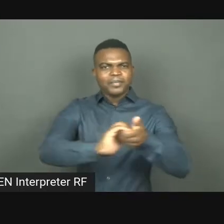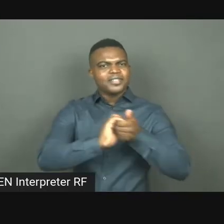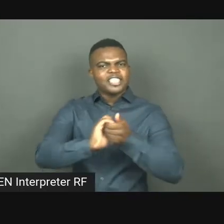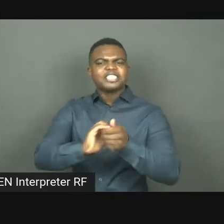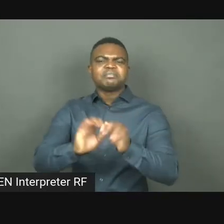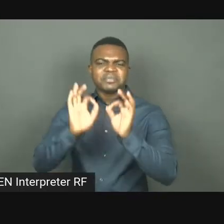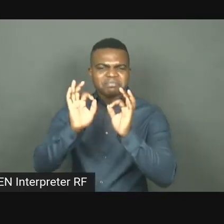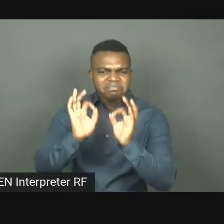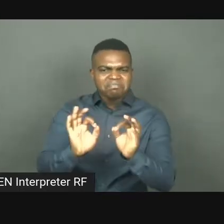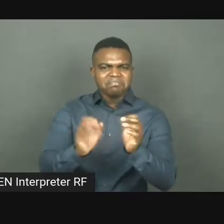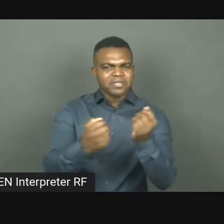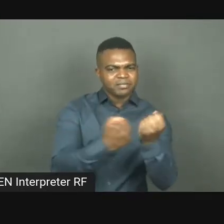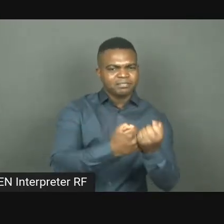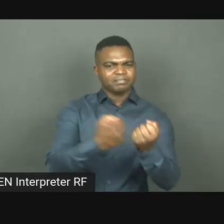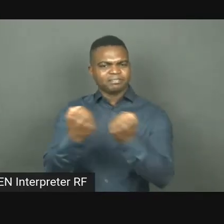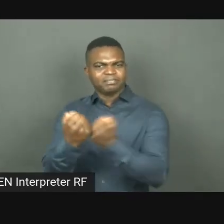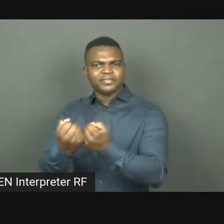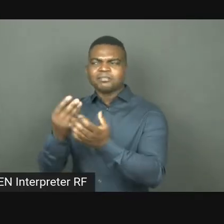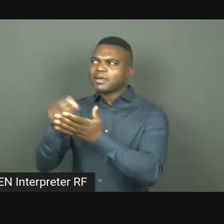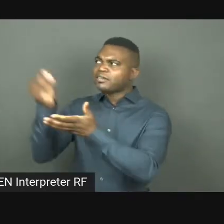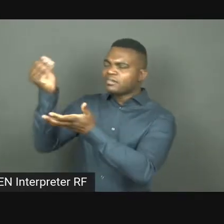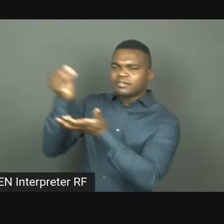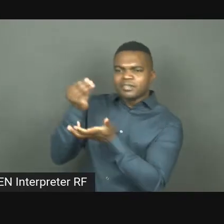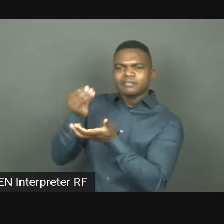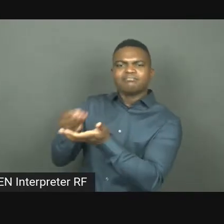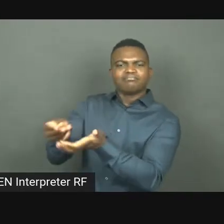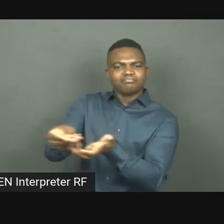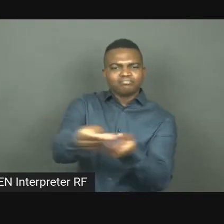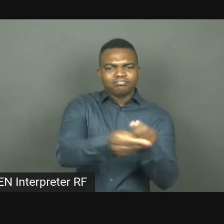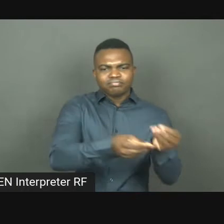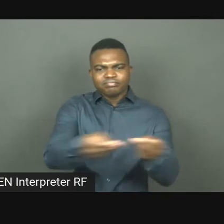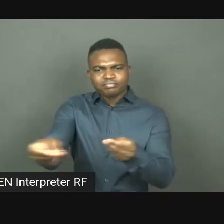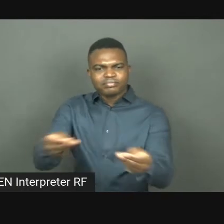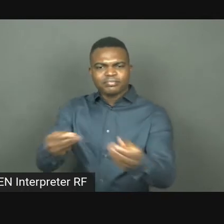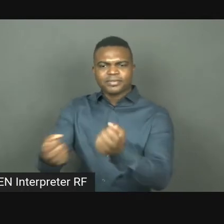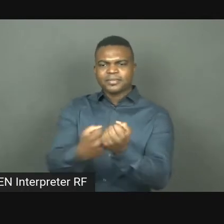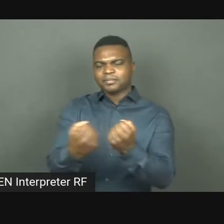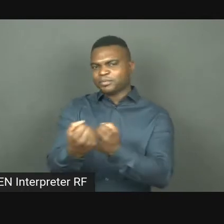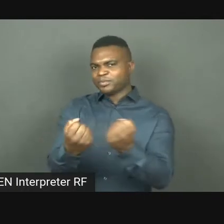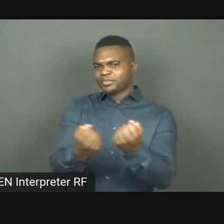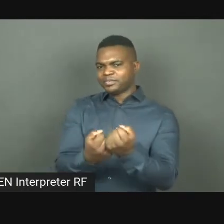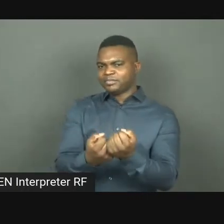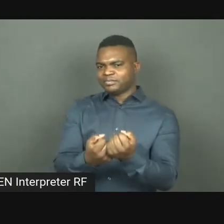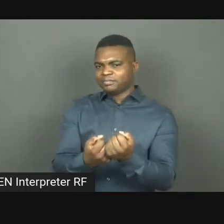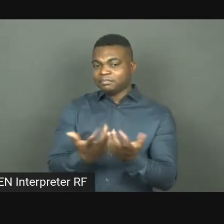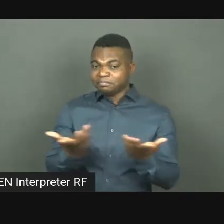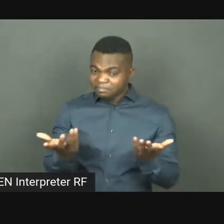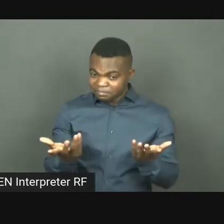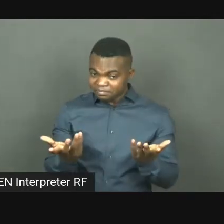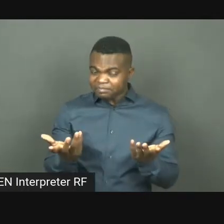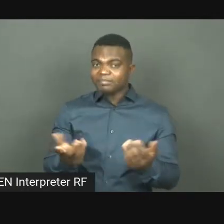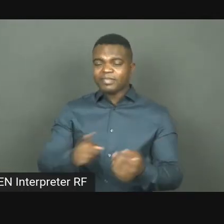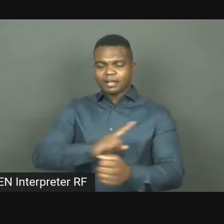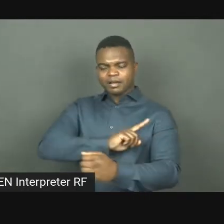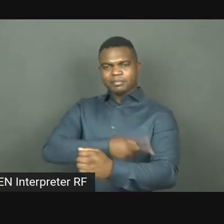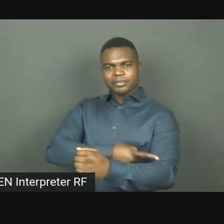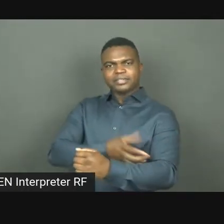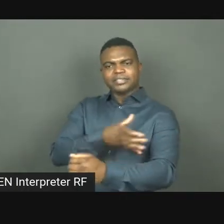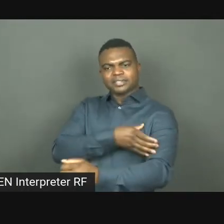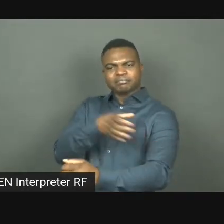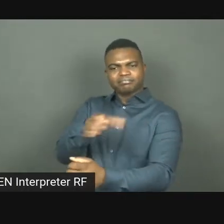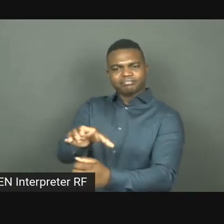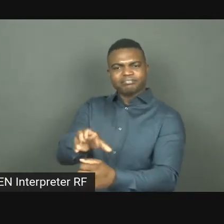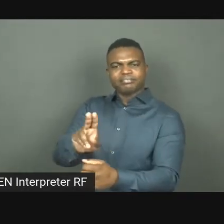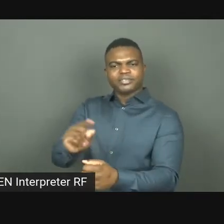ready for more. We need more than good intentions. To bring lasting and meaningful services to the affected people, we